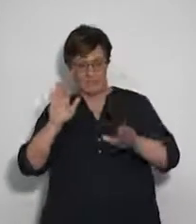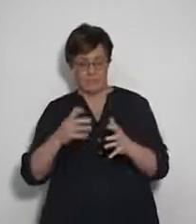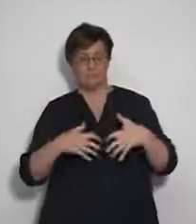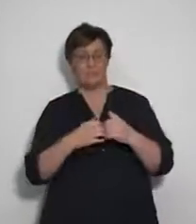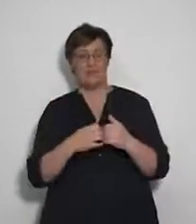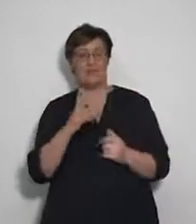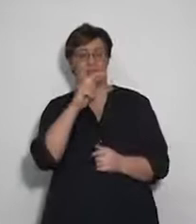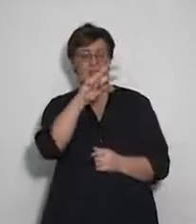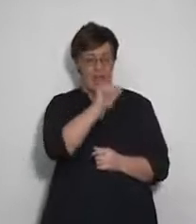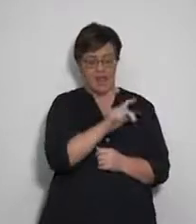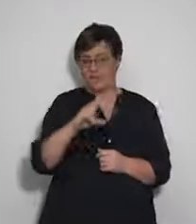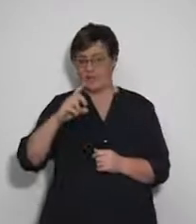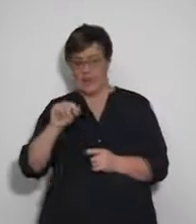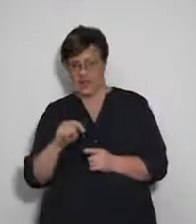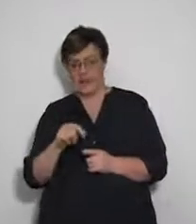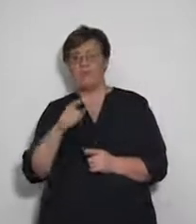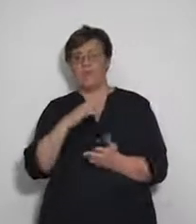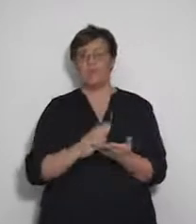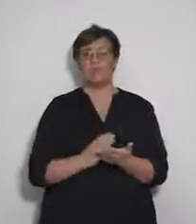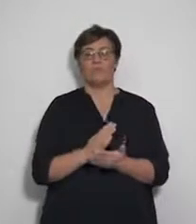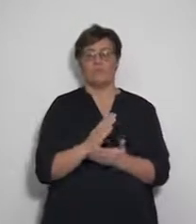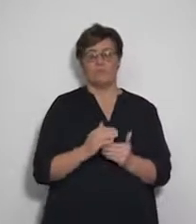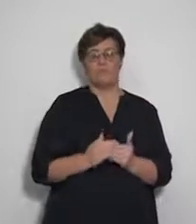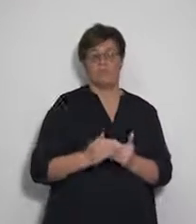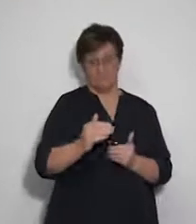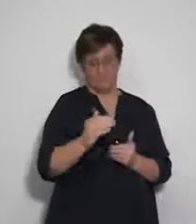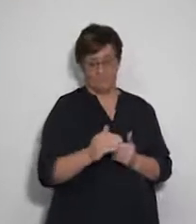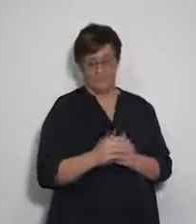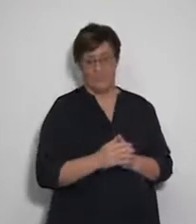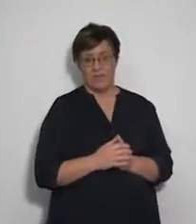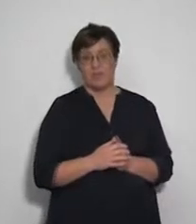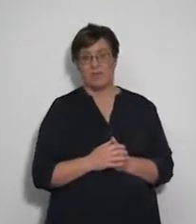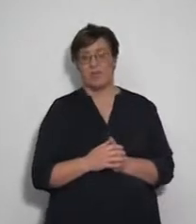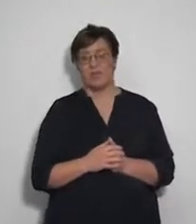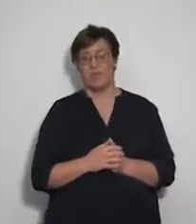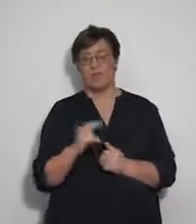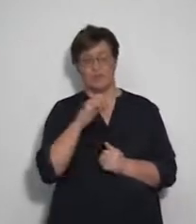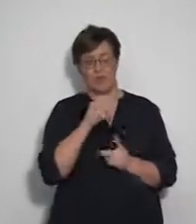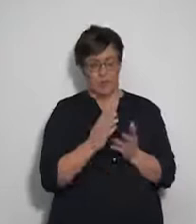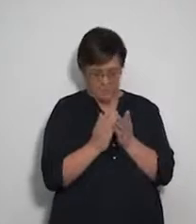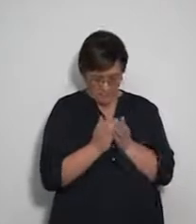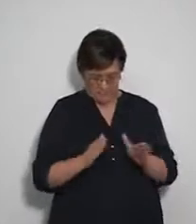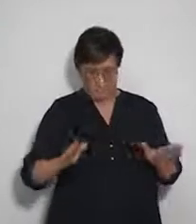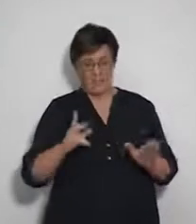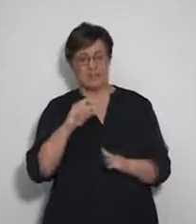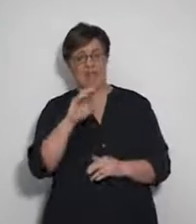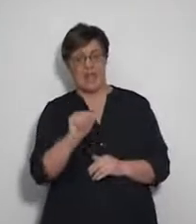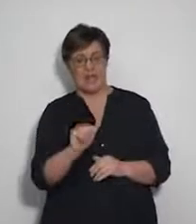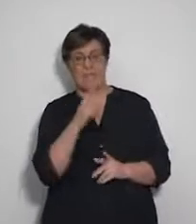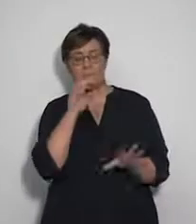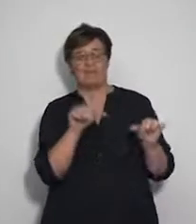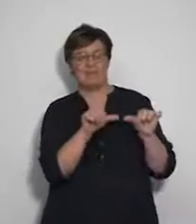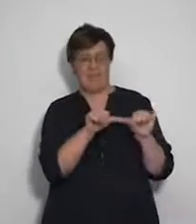produced by segments of DNA that have traveled through a gel that is being created, and that separates out the DNA based on